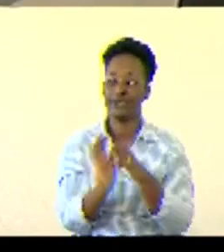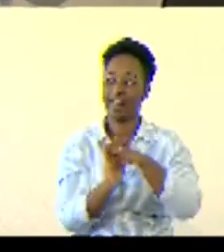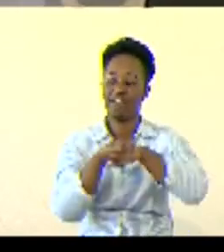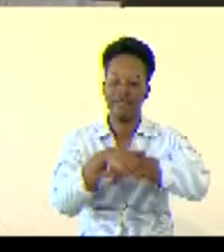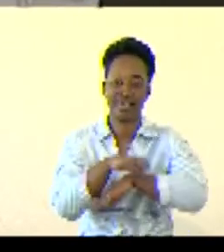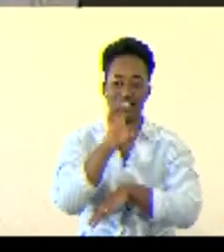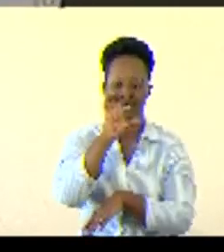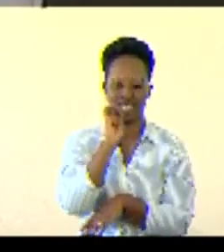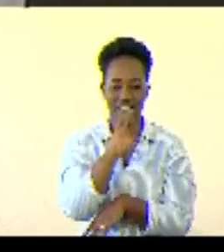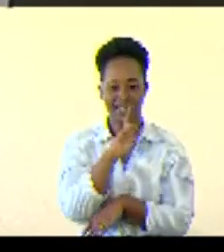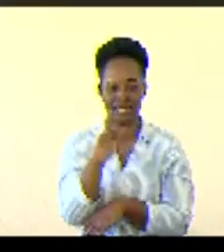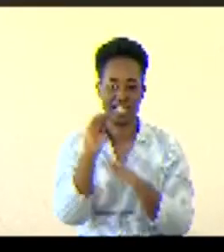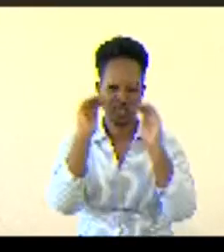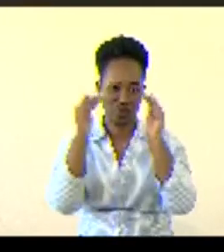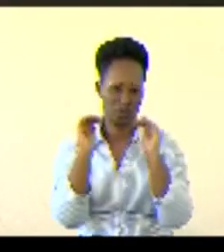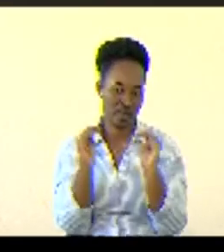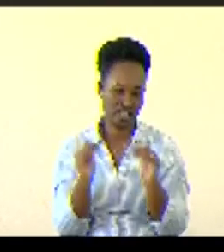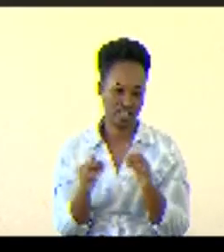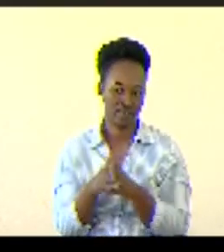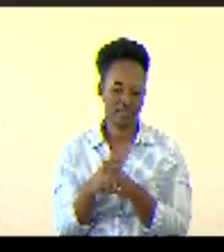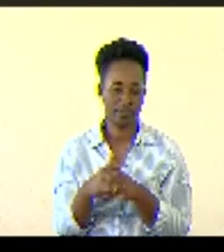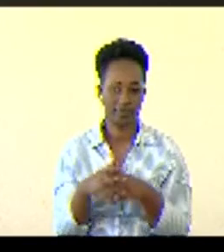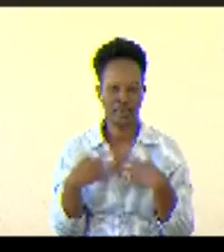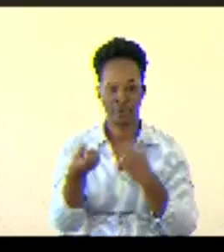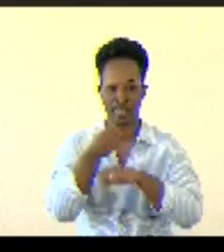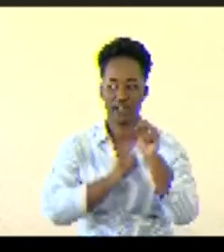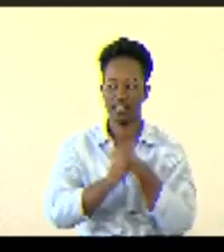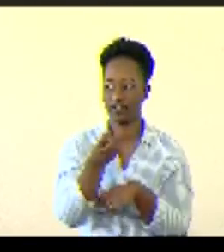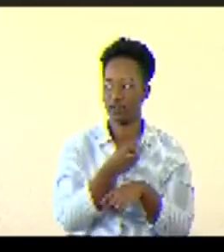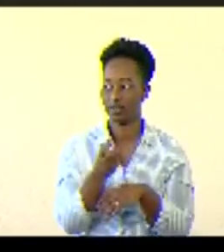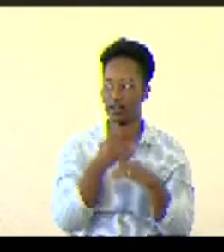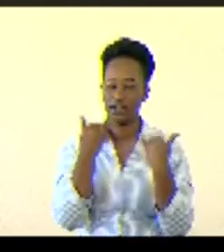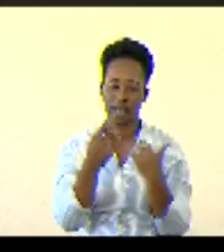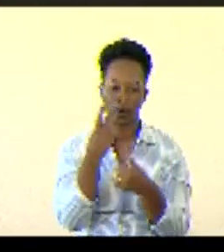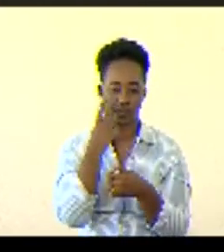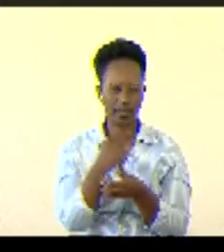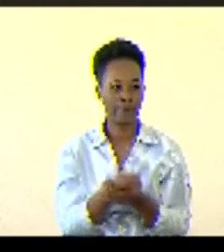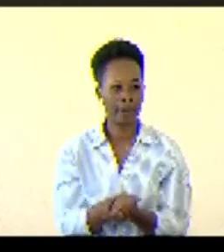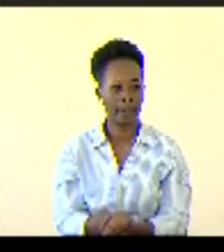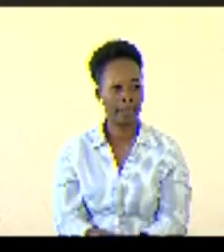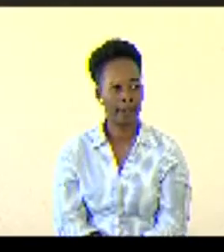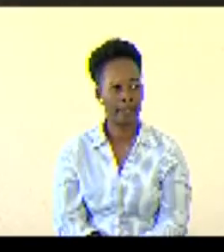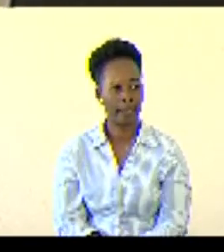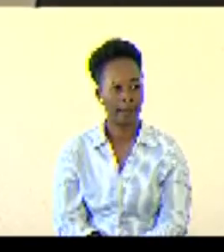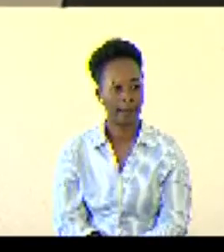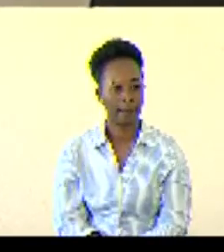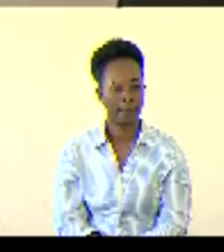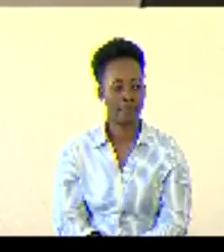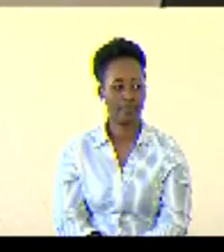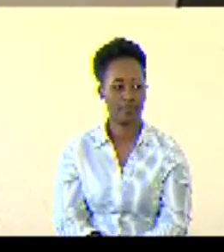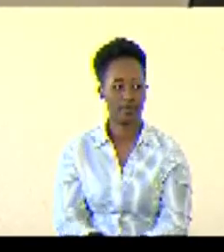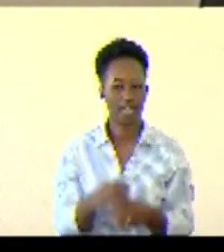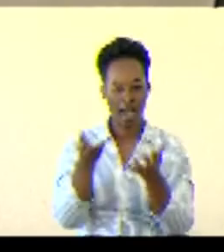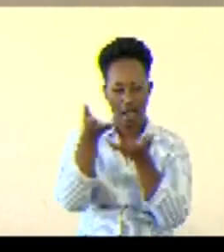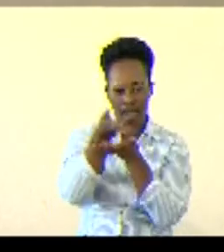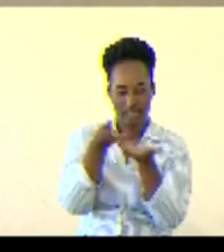structure, the active transport. Let's go through the assessment to the